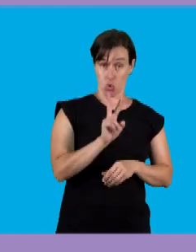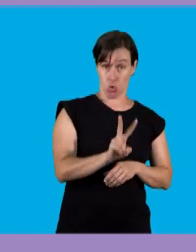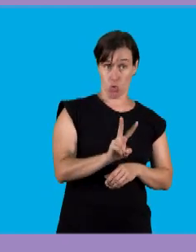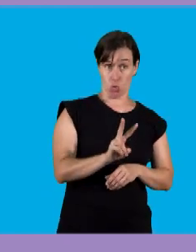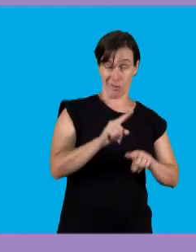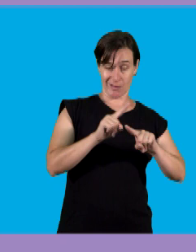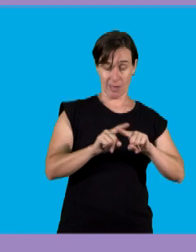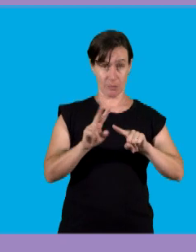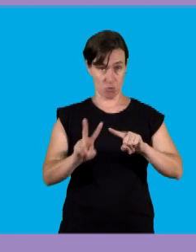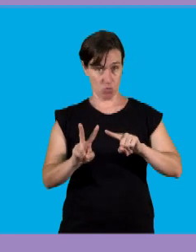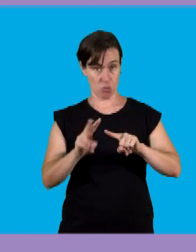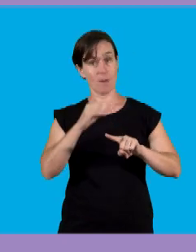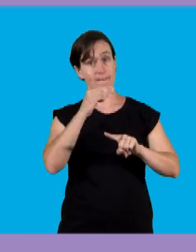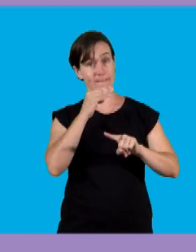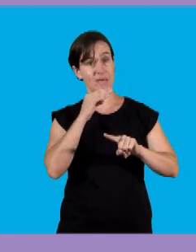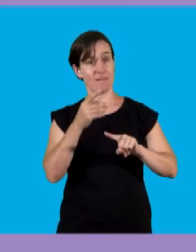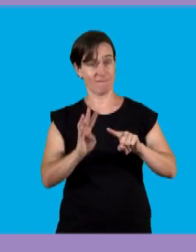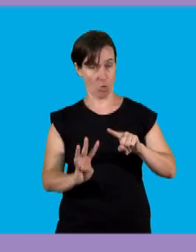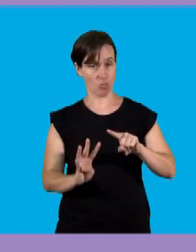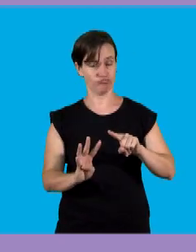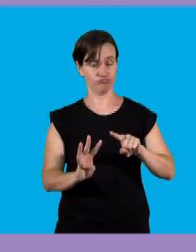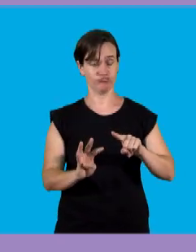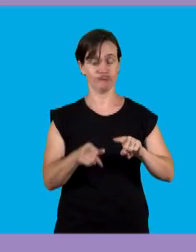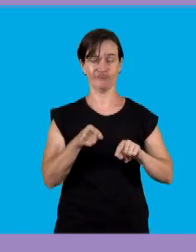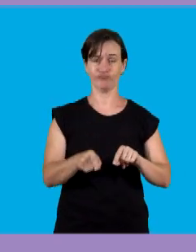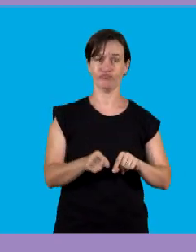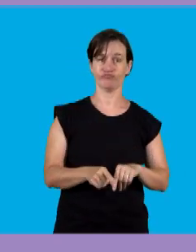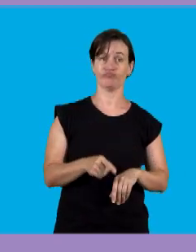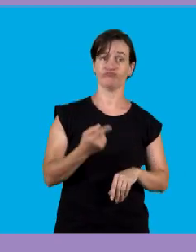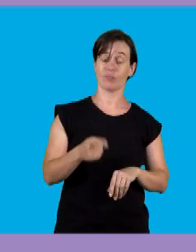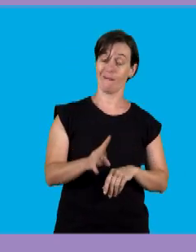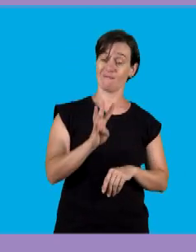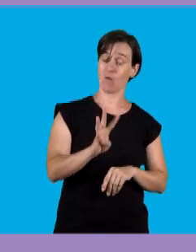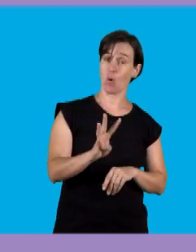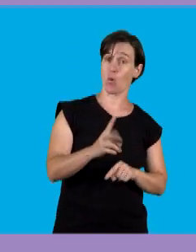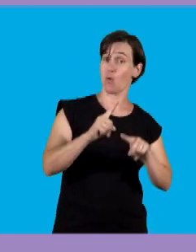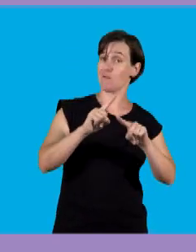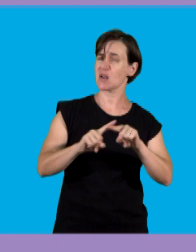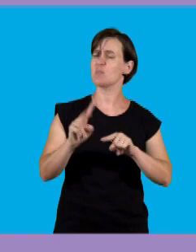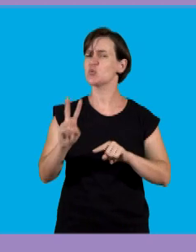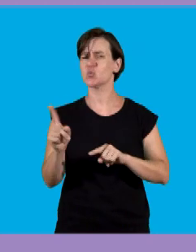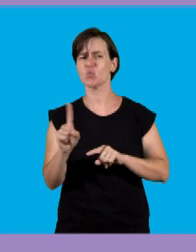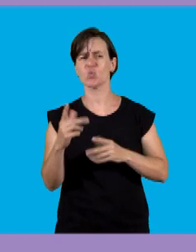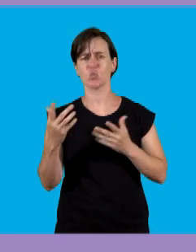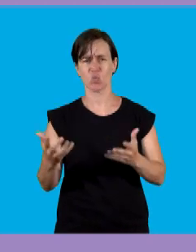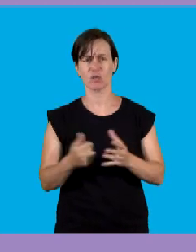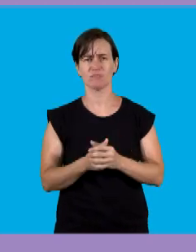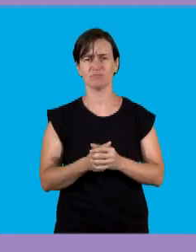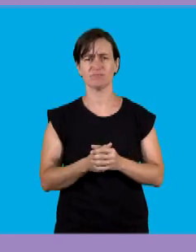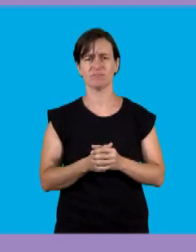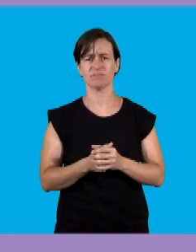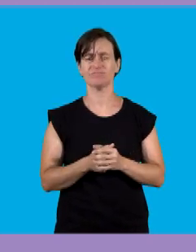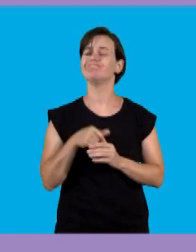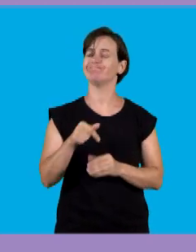2 multiplied by 2 will give us there a 4. And we know that when we take that 4 and we multiply it by 2, that